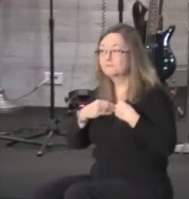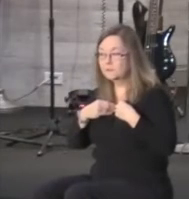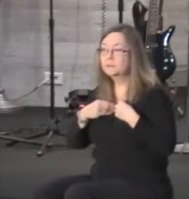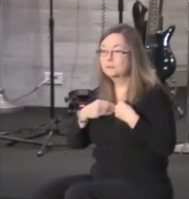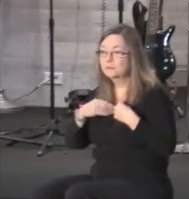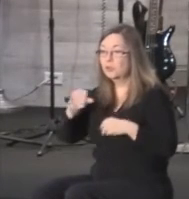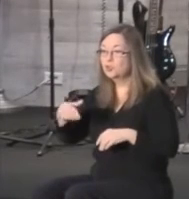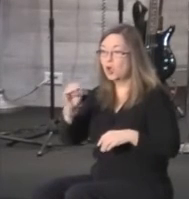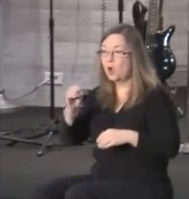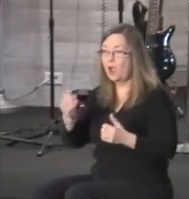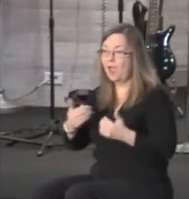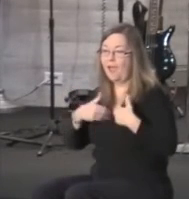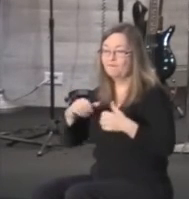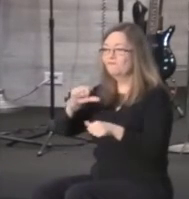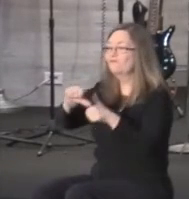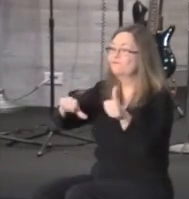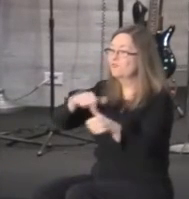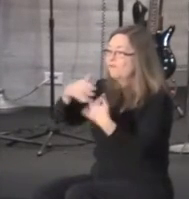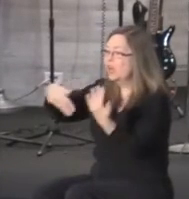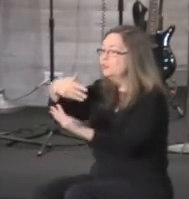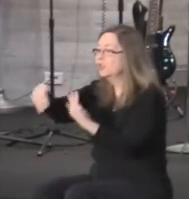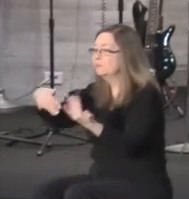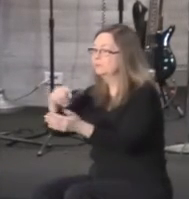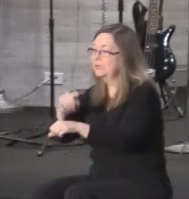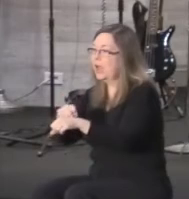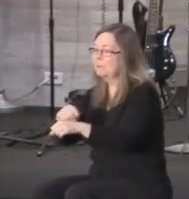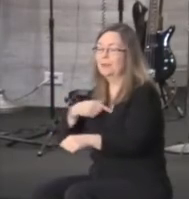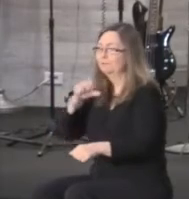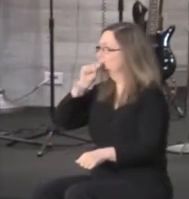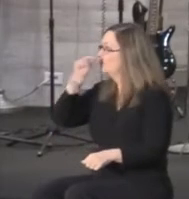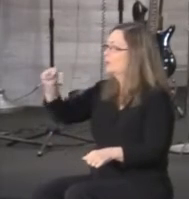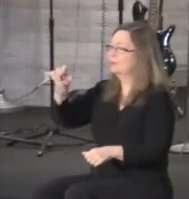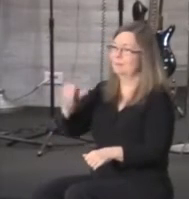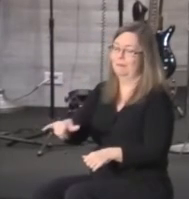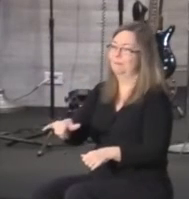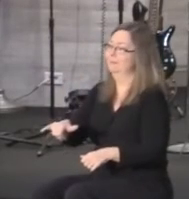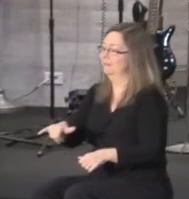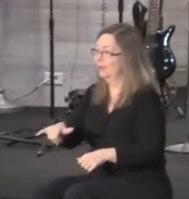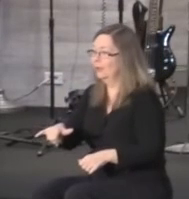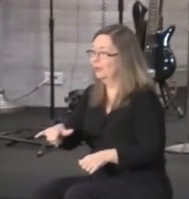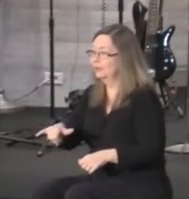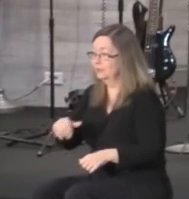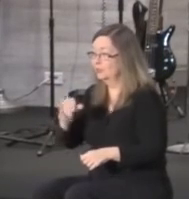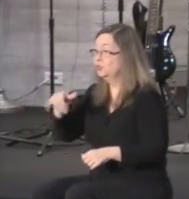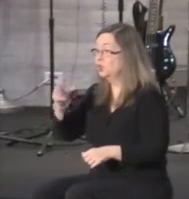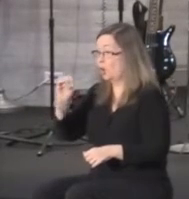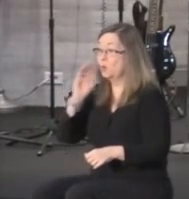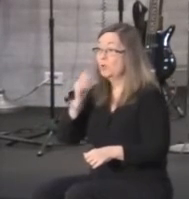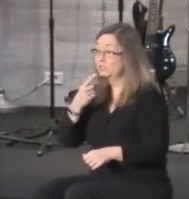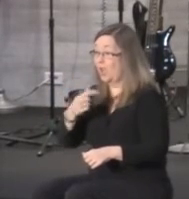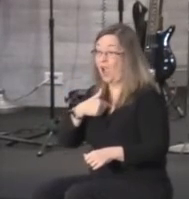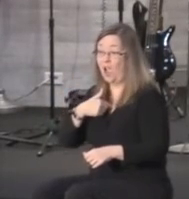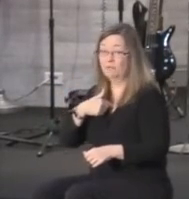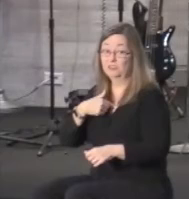And then Joe would have all those fellowships. Oh boy, did I love the fellowships. Now, Joe will tell you, I was